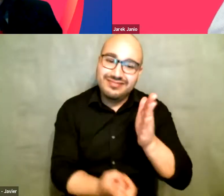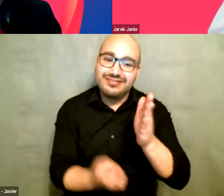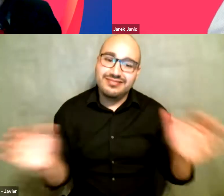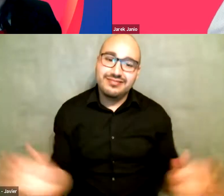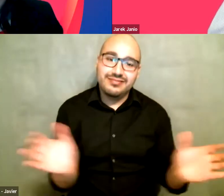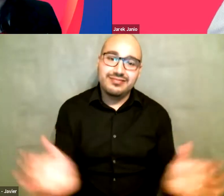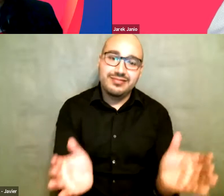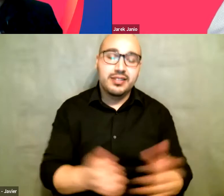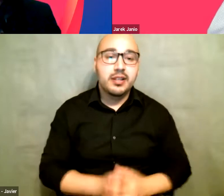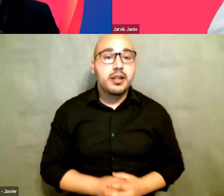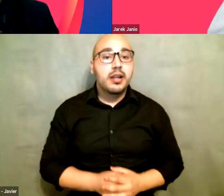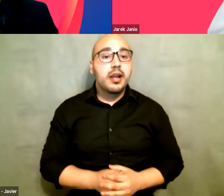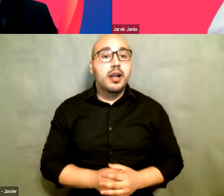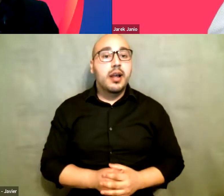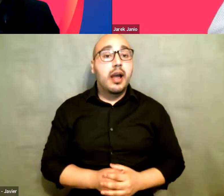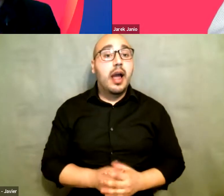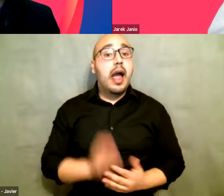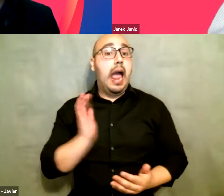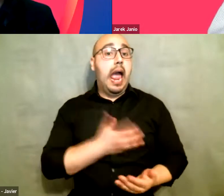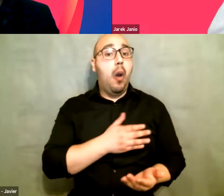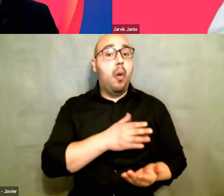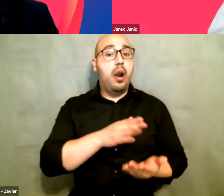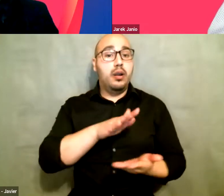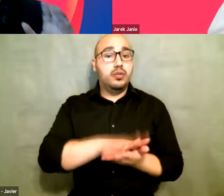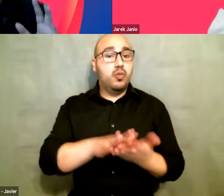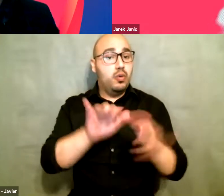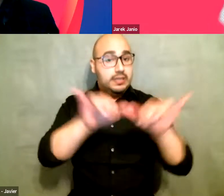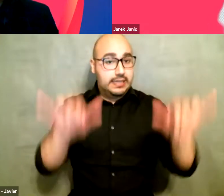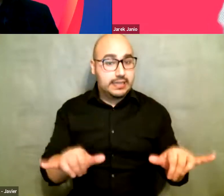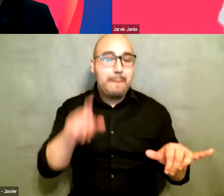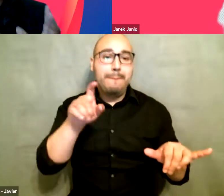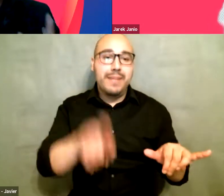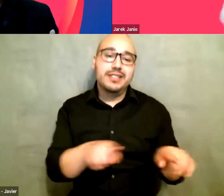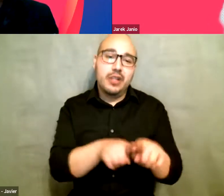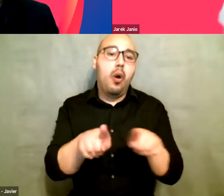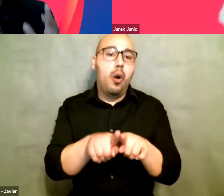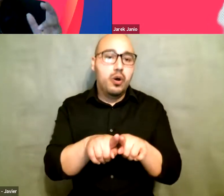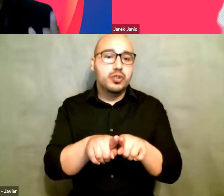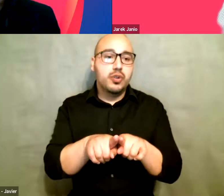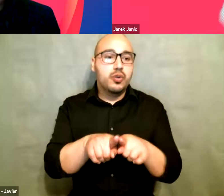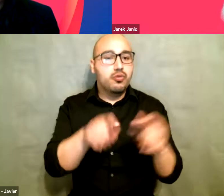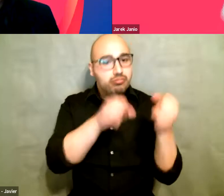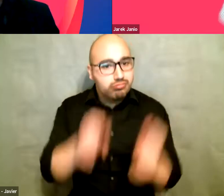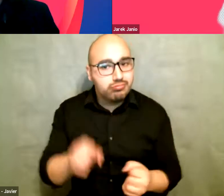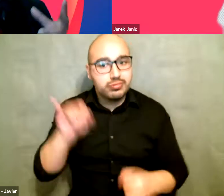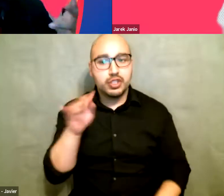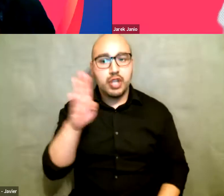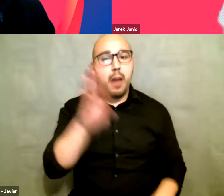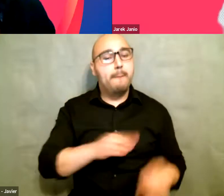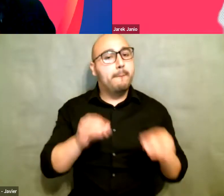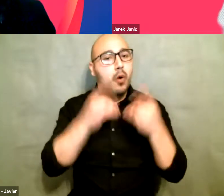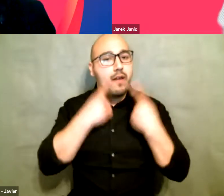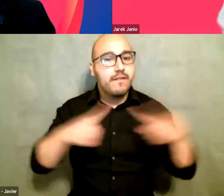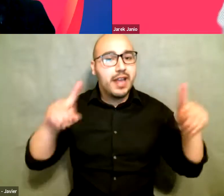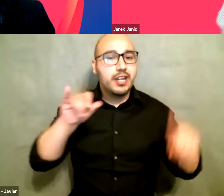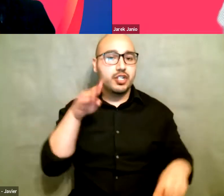that, our institutions then also need to do a good job, a strong job, a more effective job of then